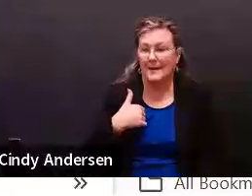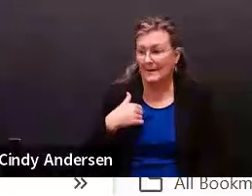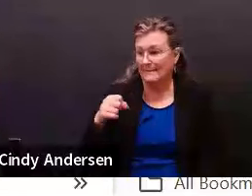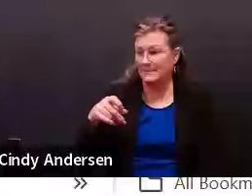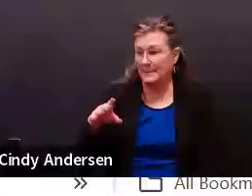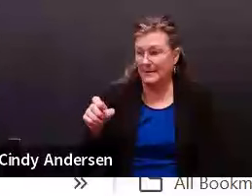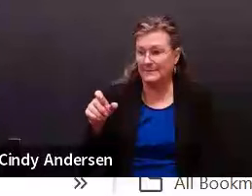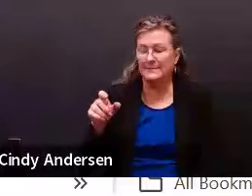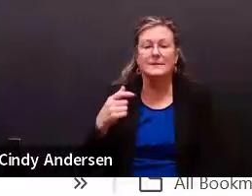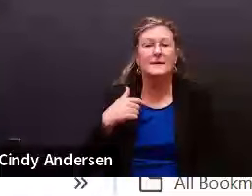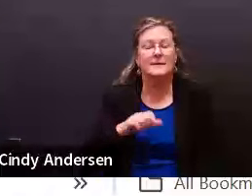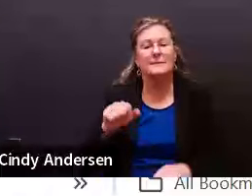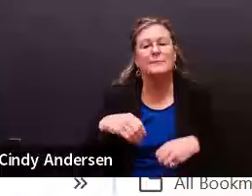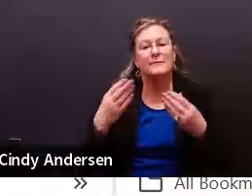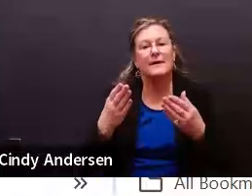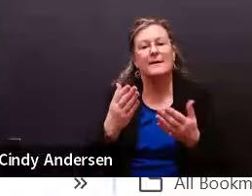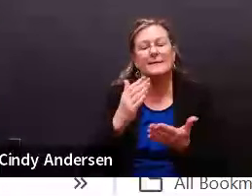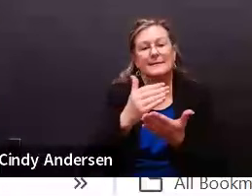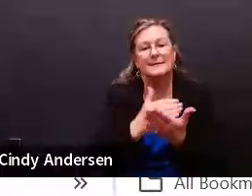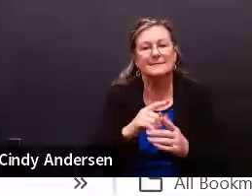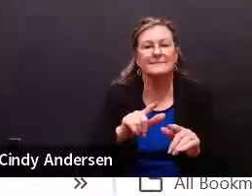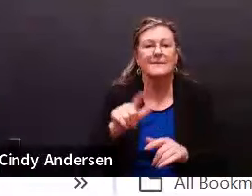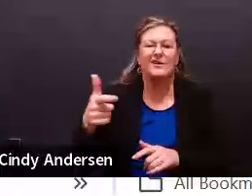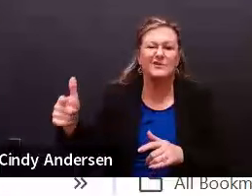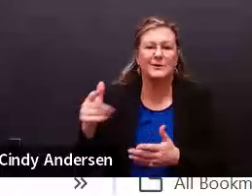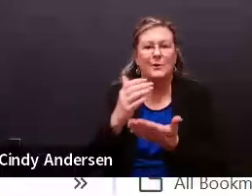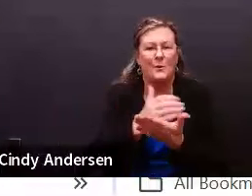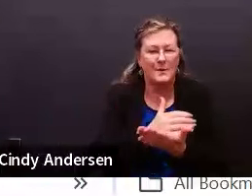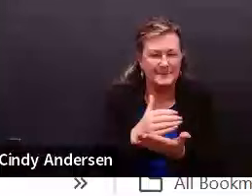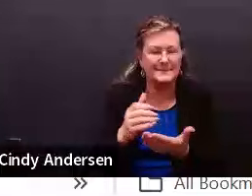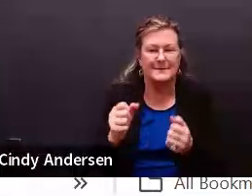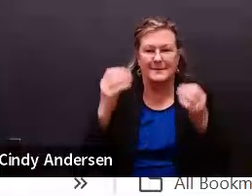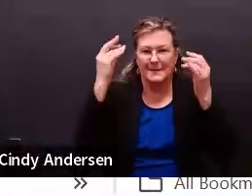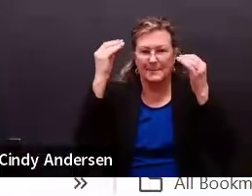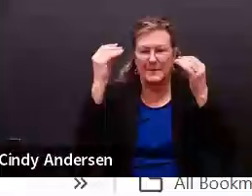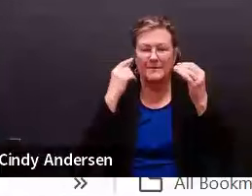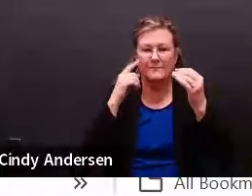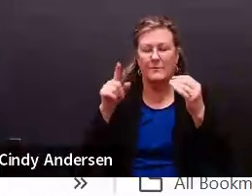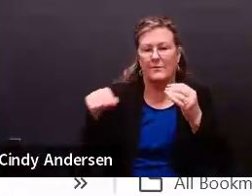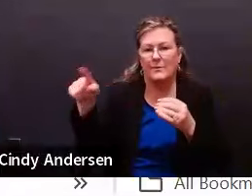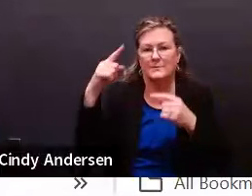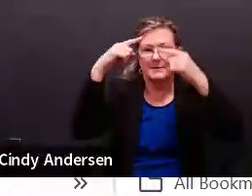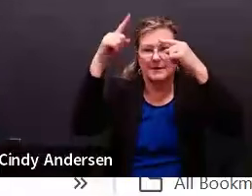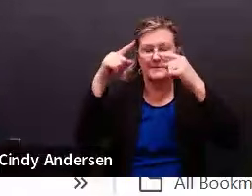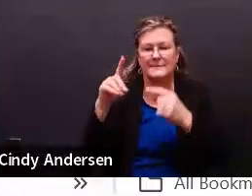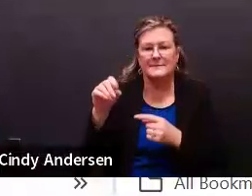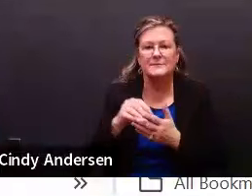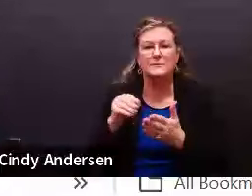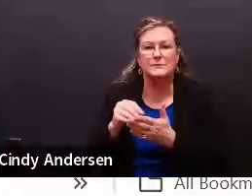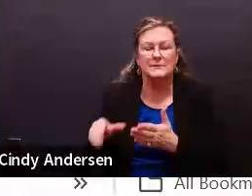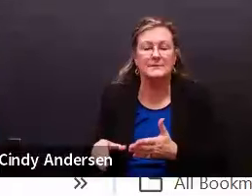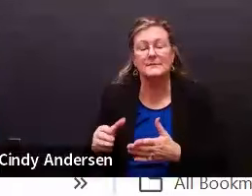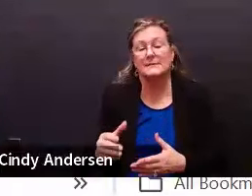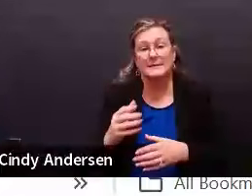where we can provide a list of alternative courses that may be considered for students with those cognitive disabilities receiving an